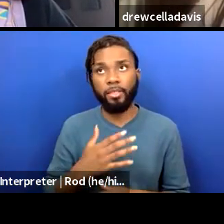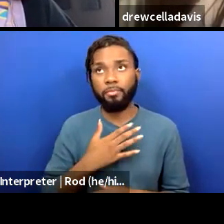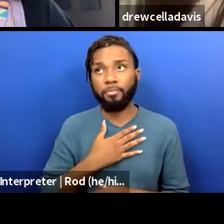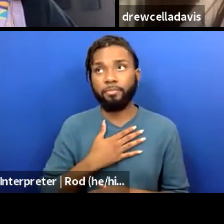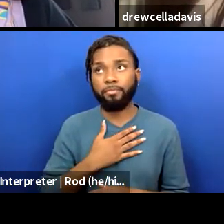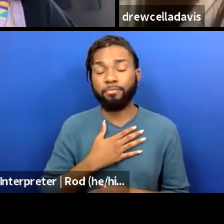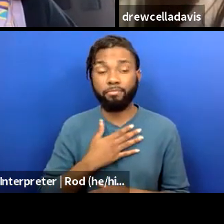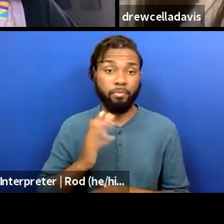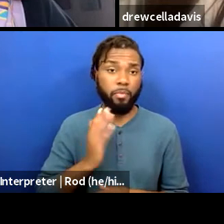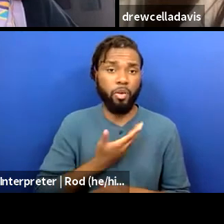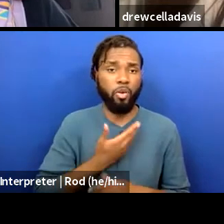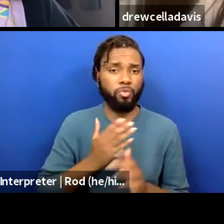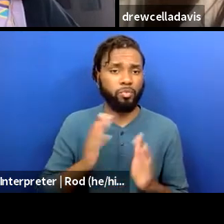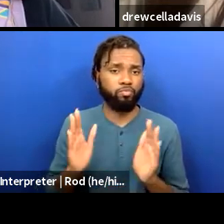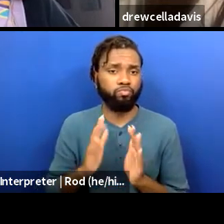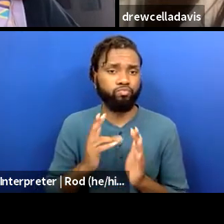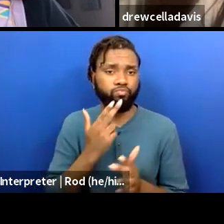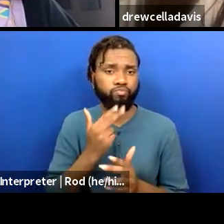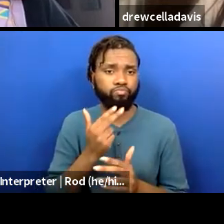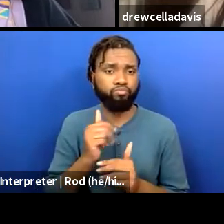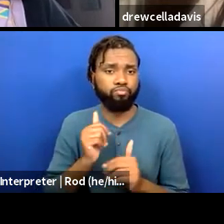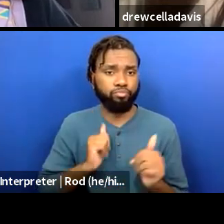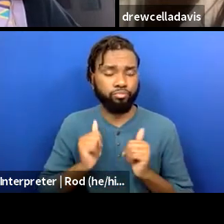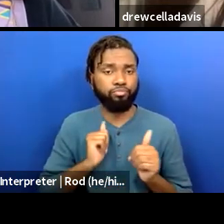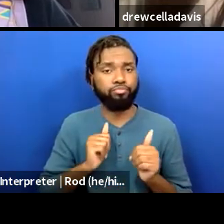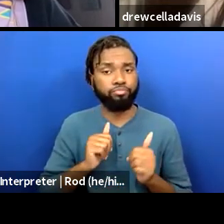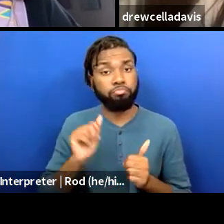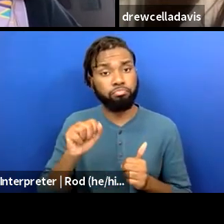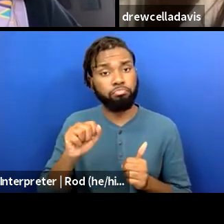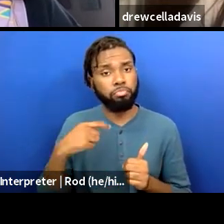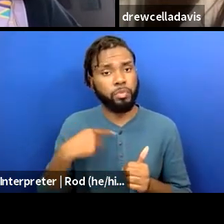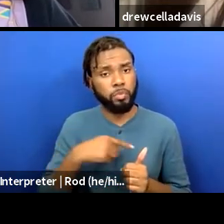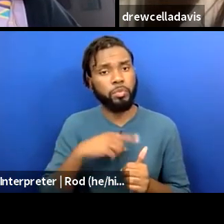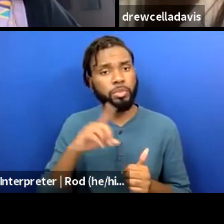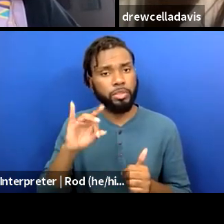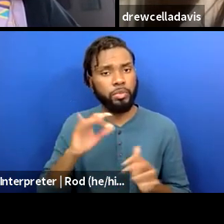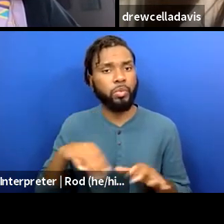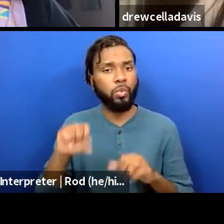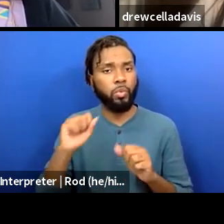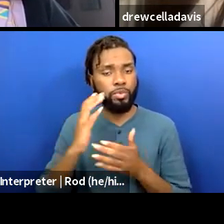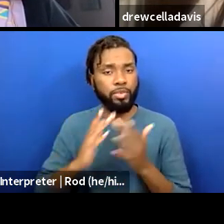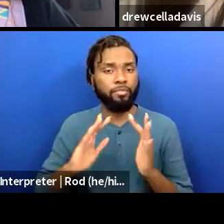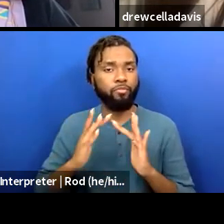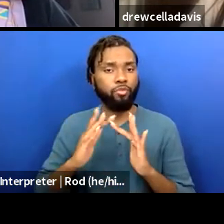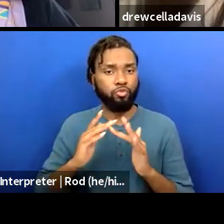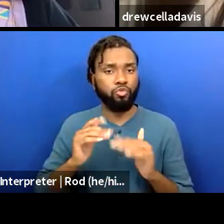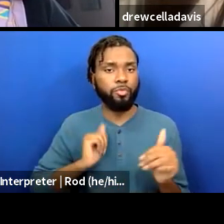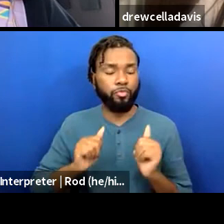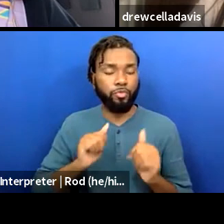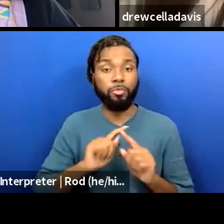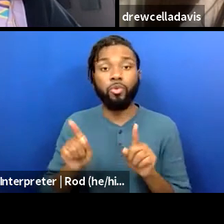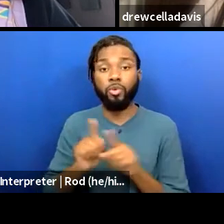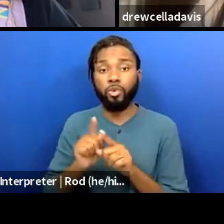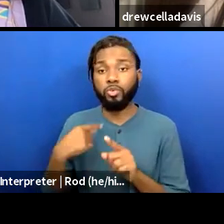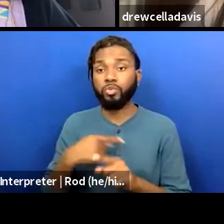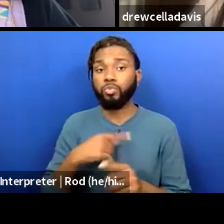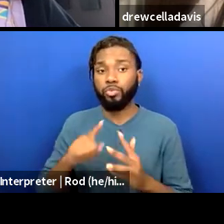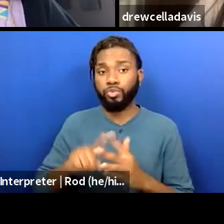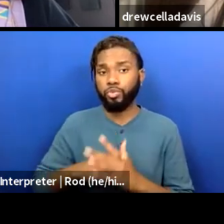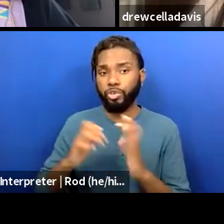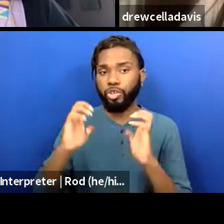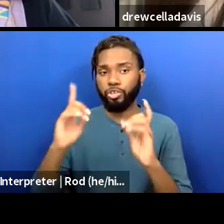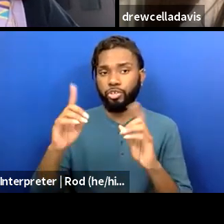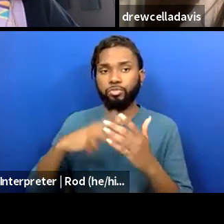Our little theater, yes, we did some virtual performances, but we also started an education program